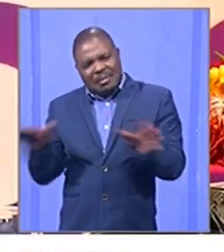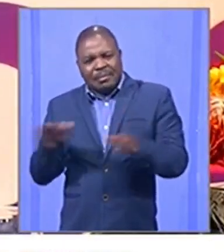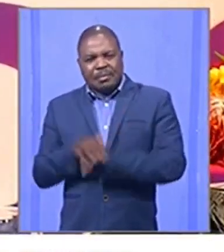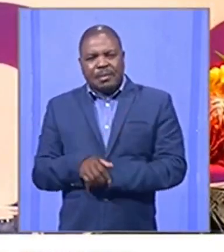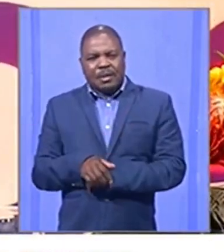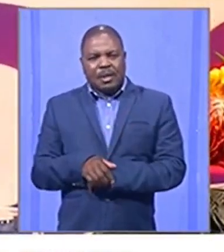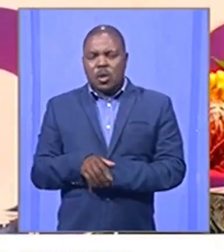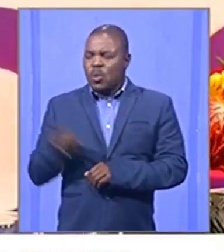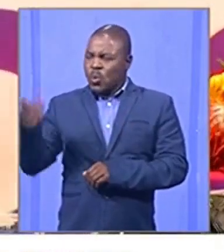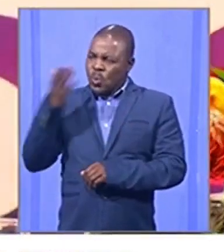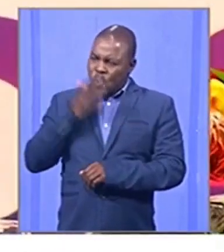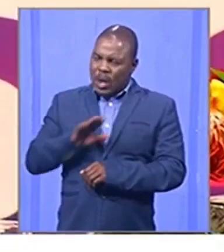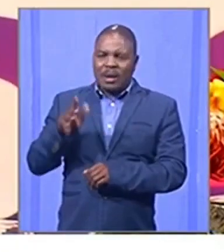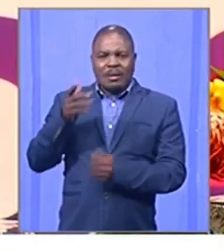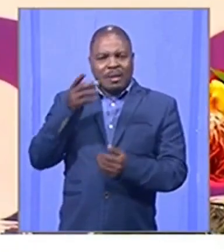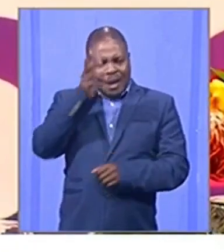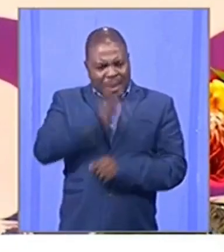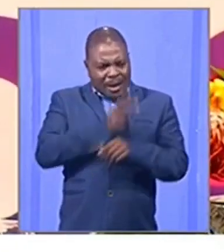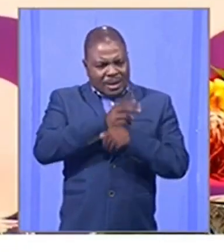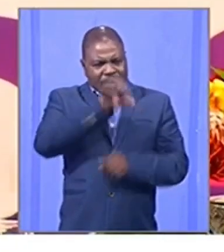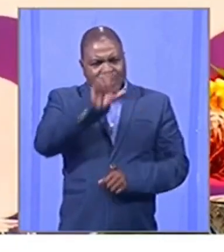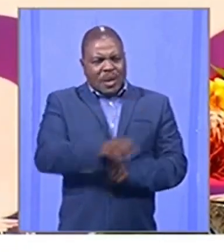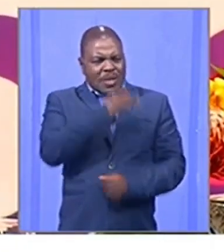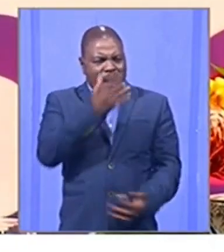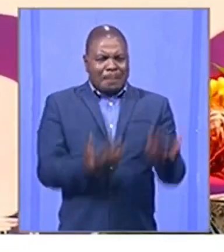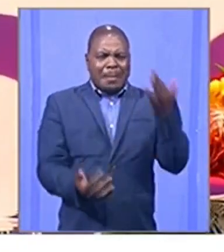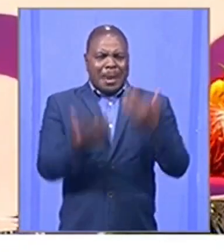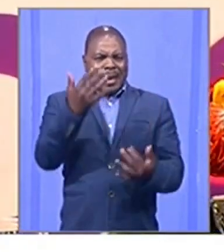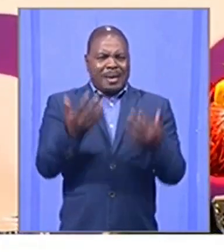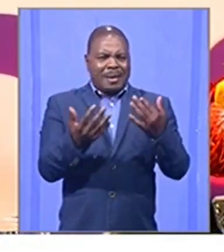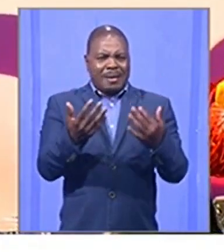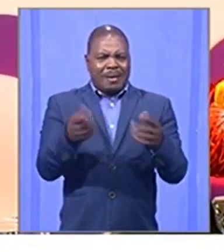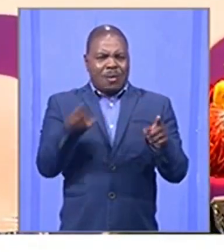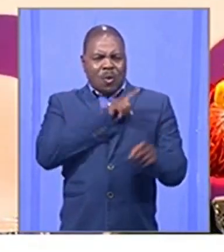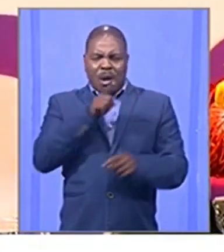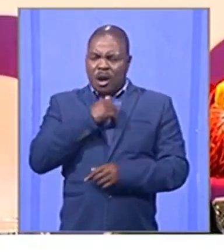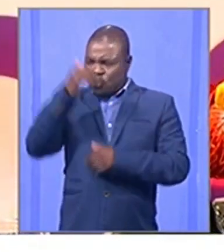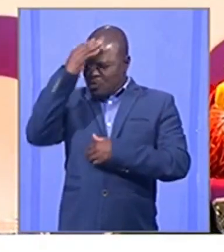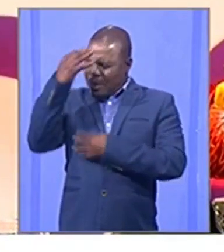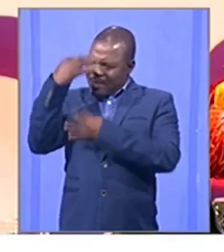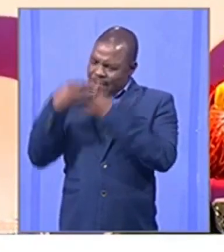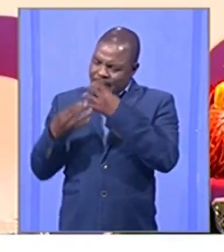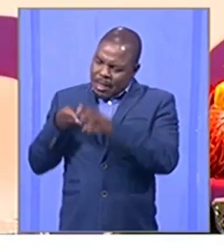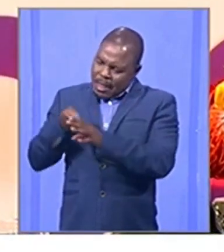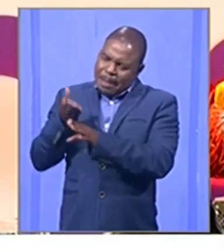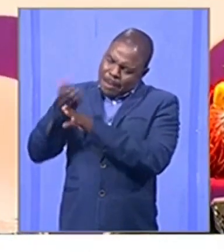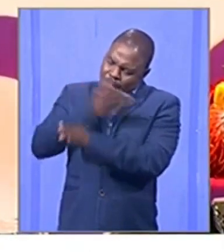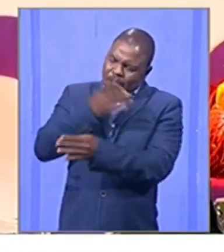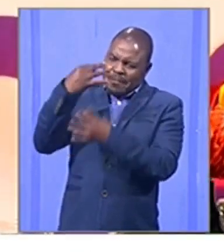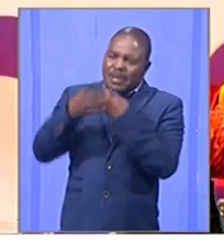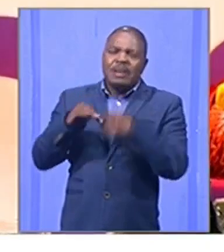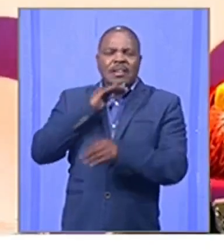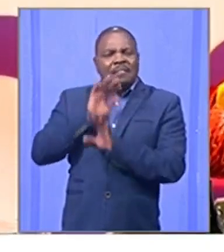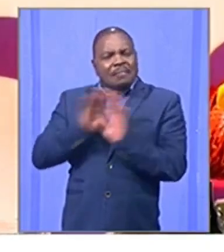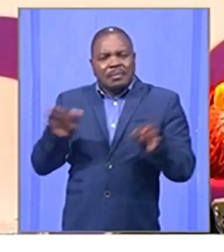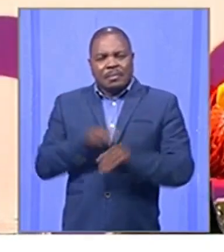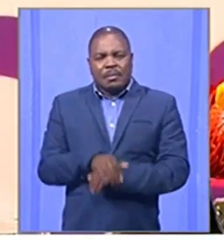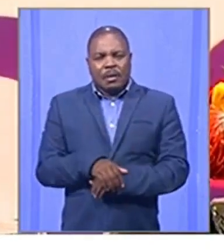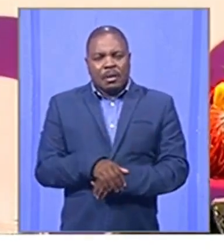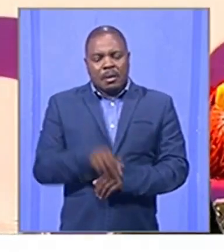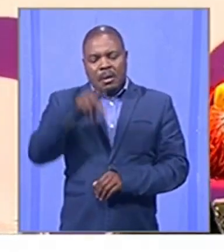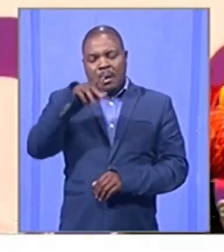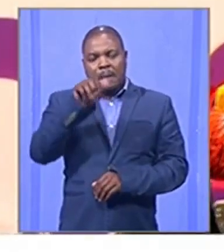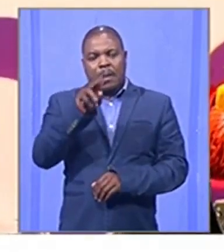Why do you still want to ban this country after a person has served? He's served. It's enough. And then